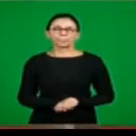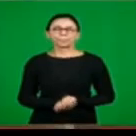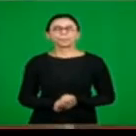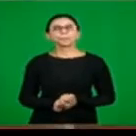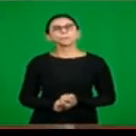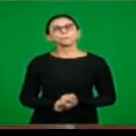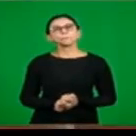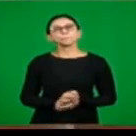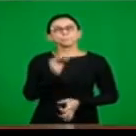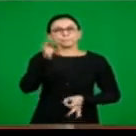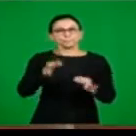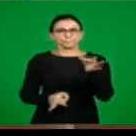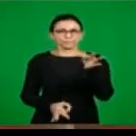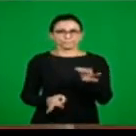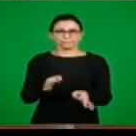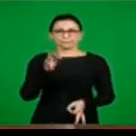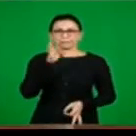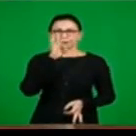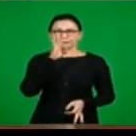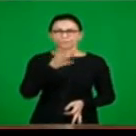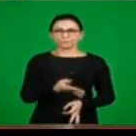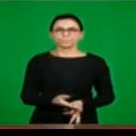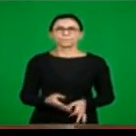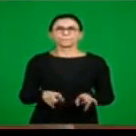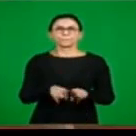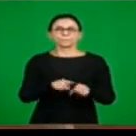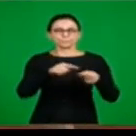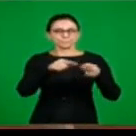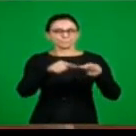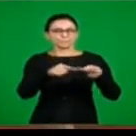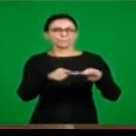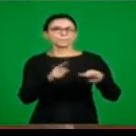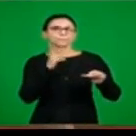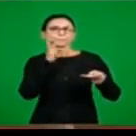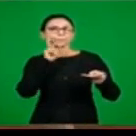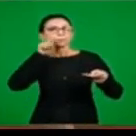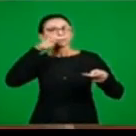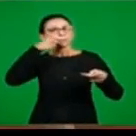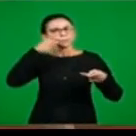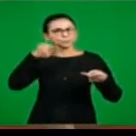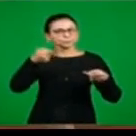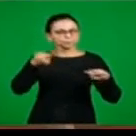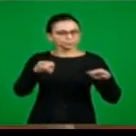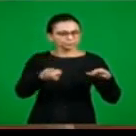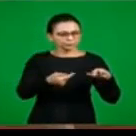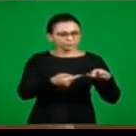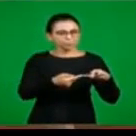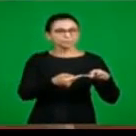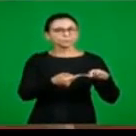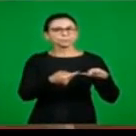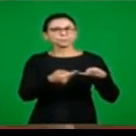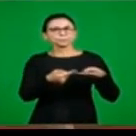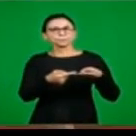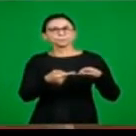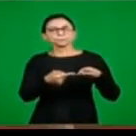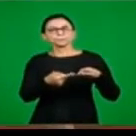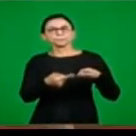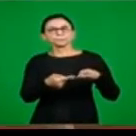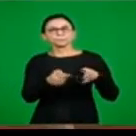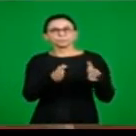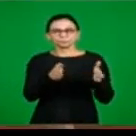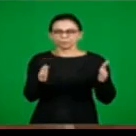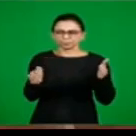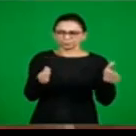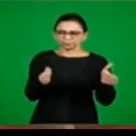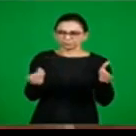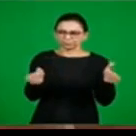there's judgment and punishment. It's related to the supper of the wedding and this short period